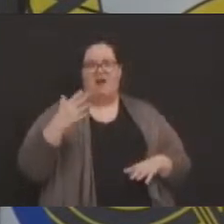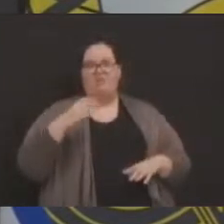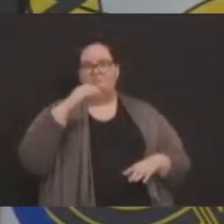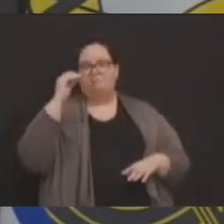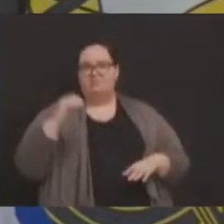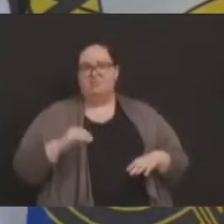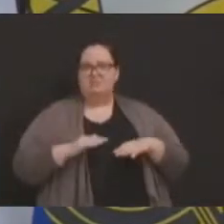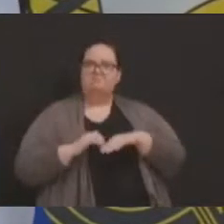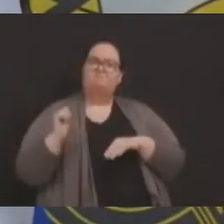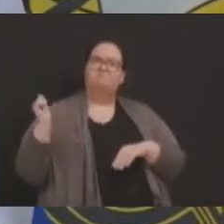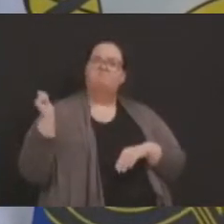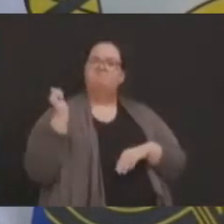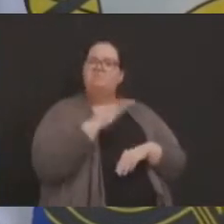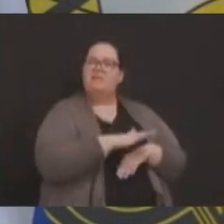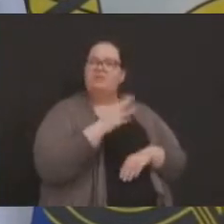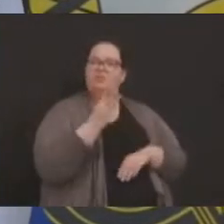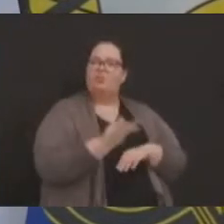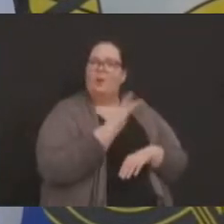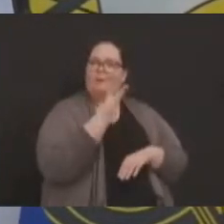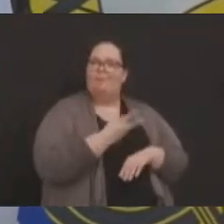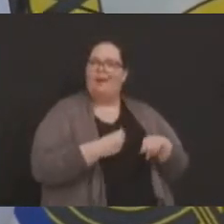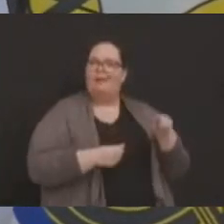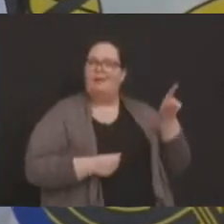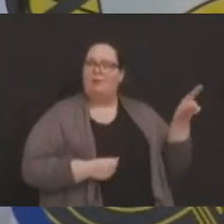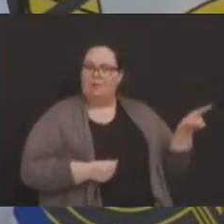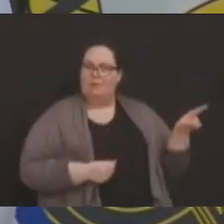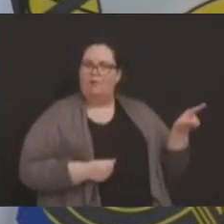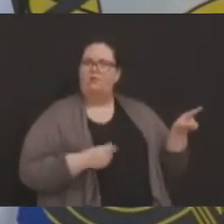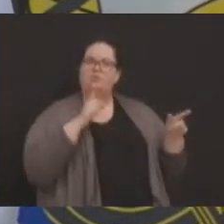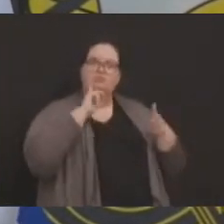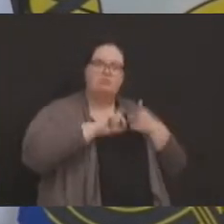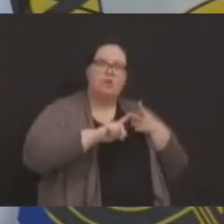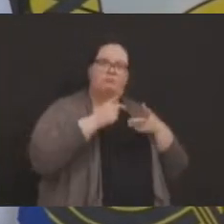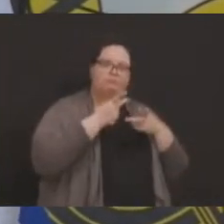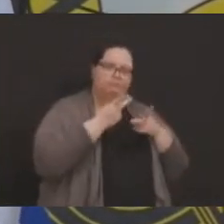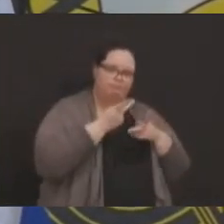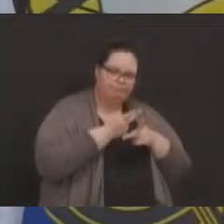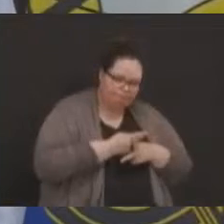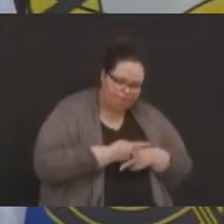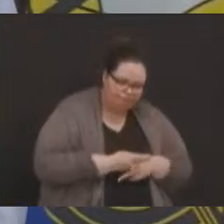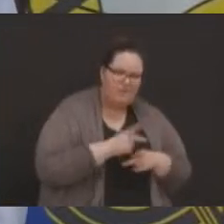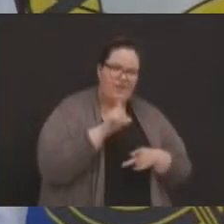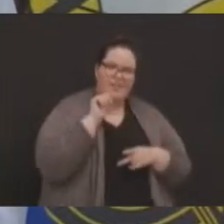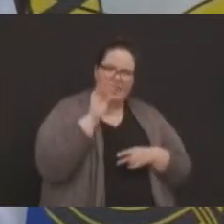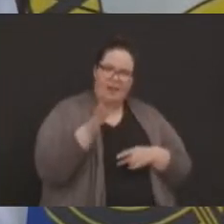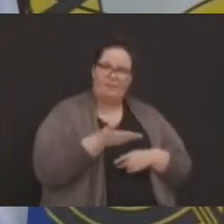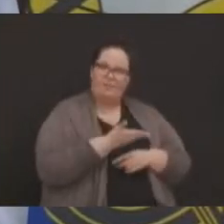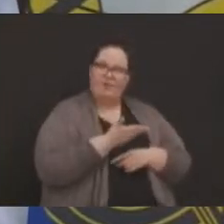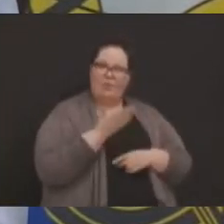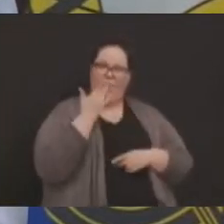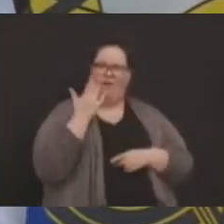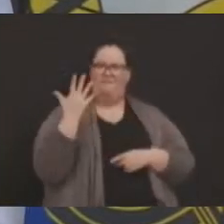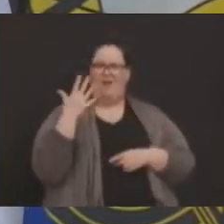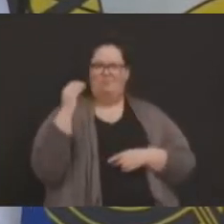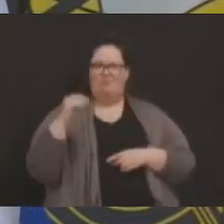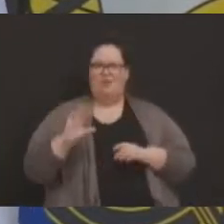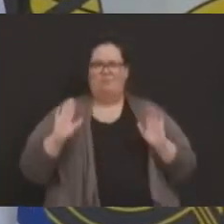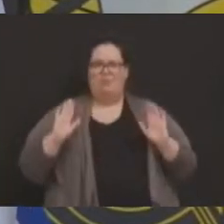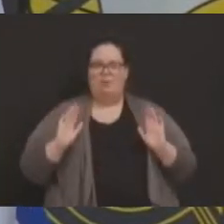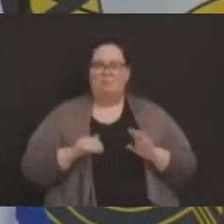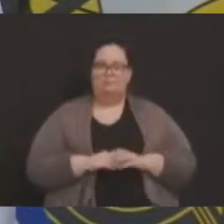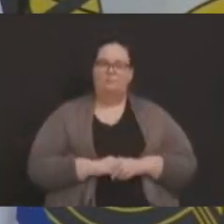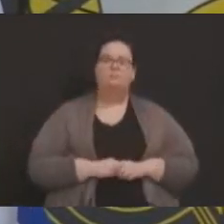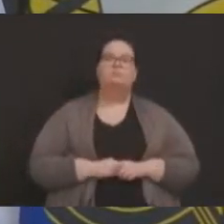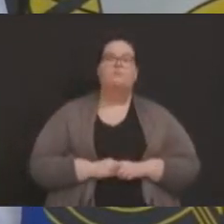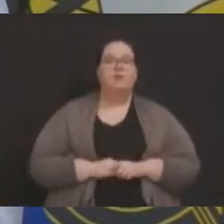Well, we have a lab group that works on all of these issues around what goes to NML and what doesn't. And again, that's in collaboration with